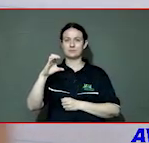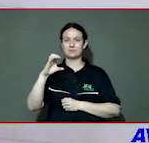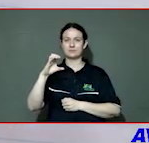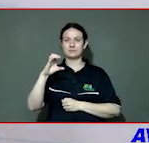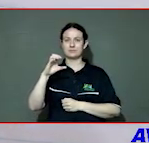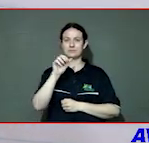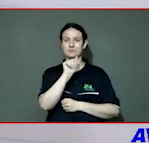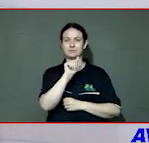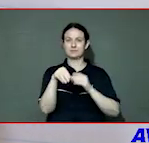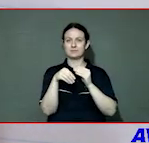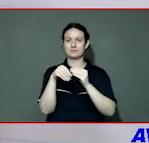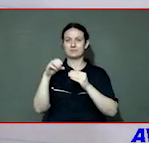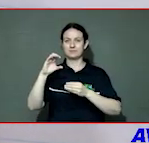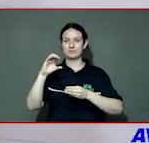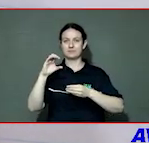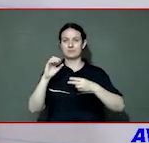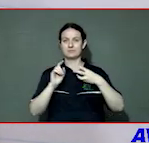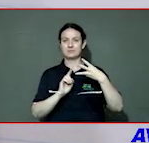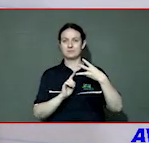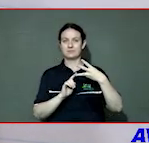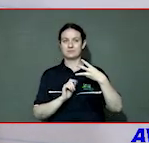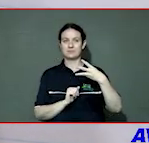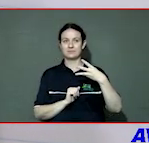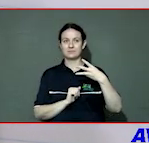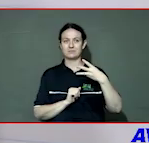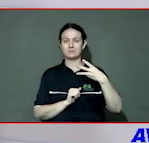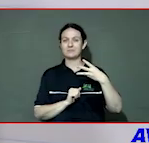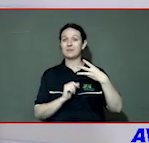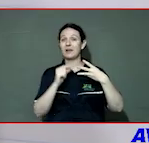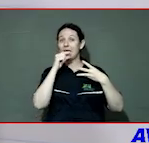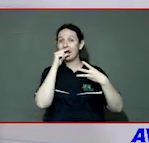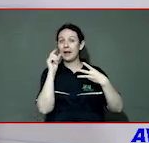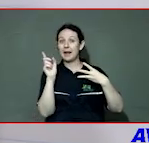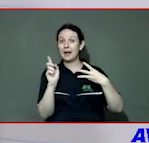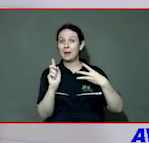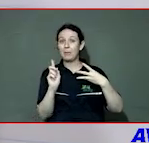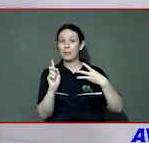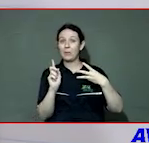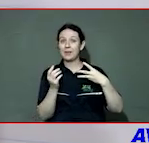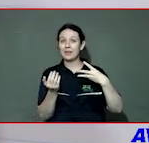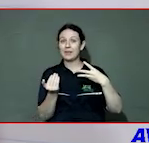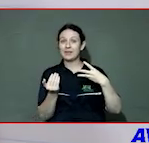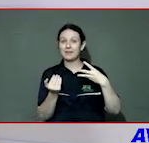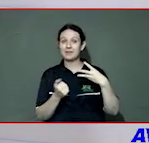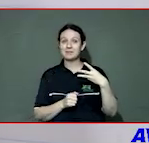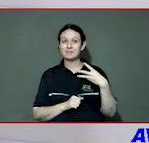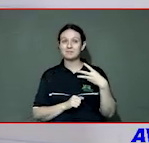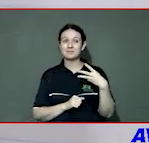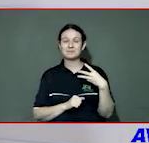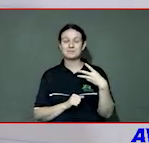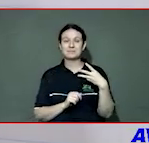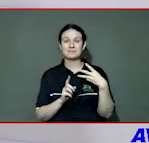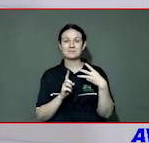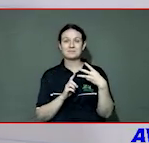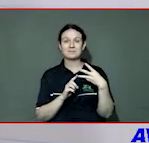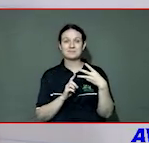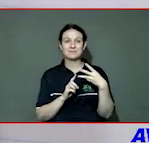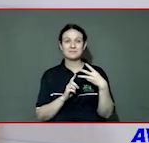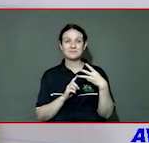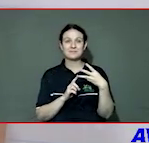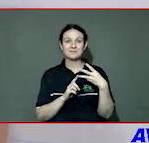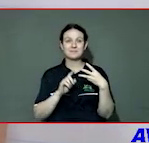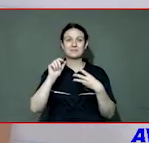Oops, A and C. That is what is left now of all my homologous series. I